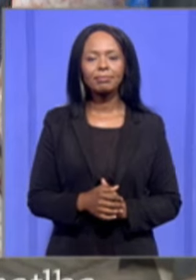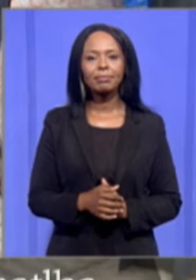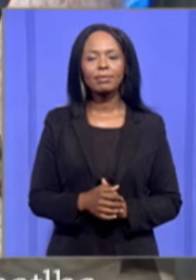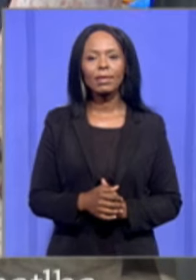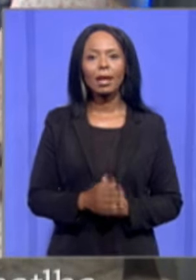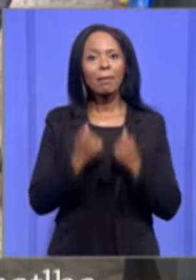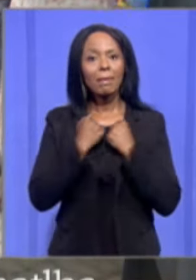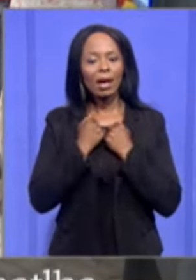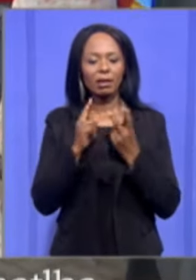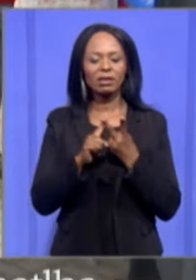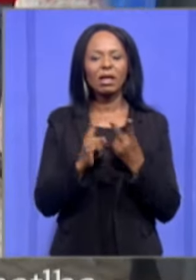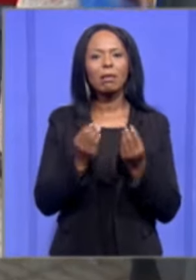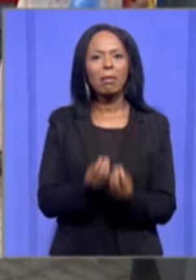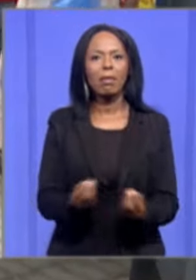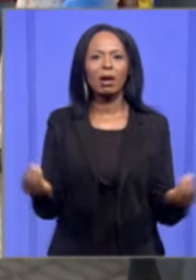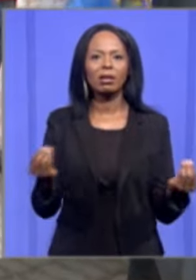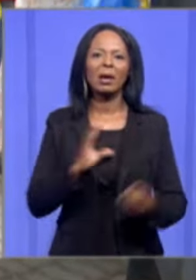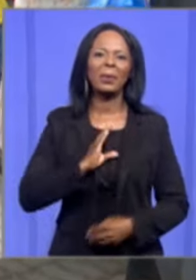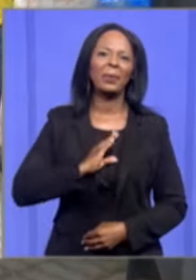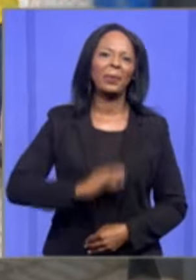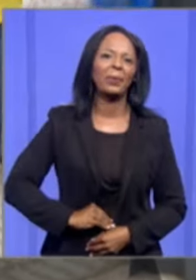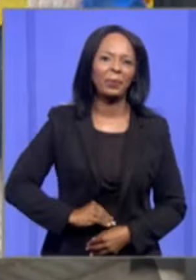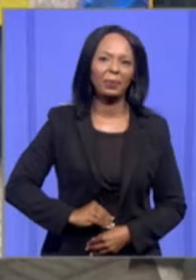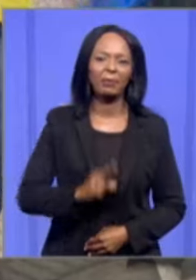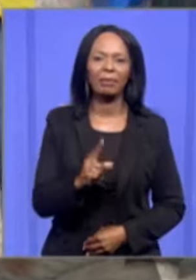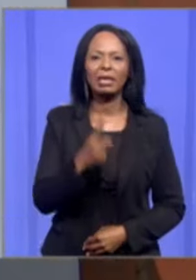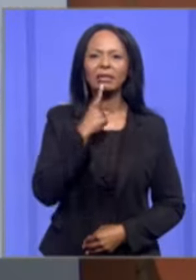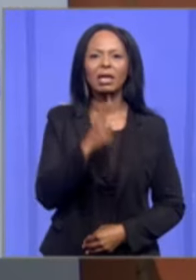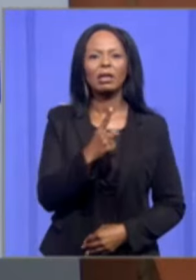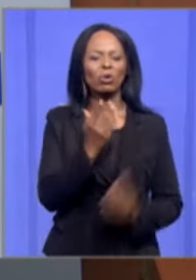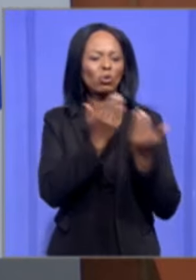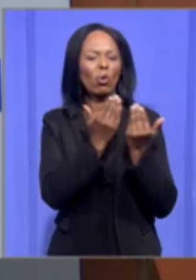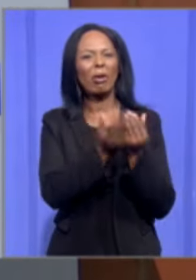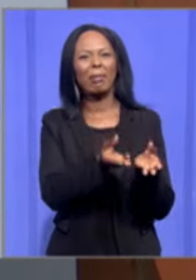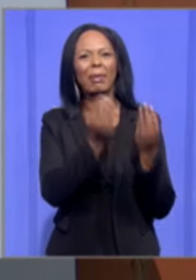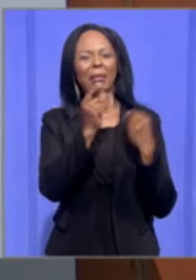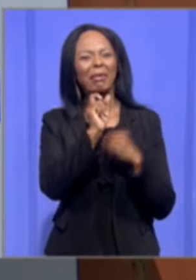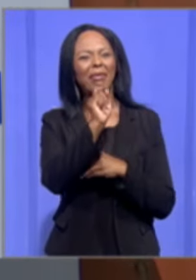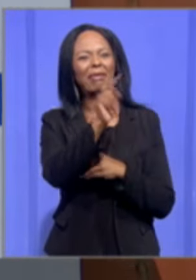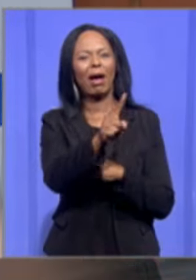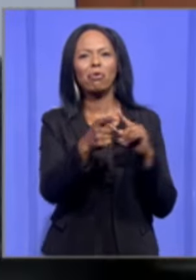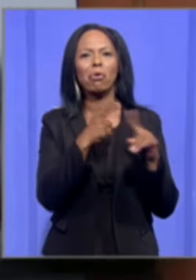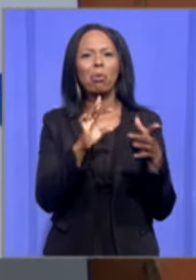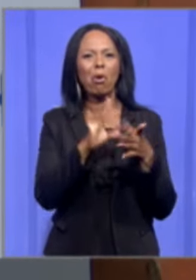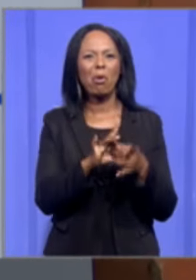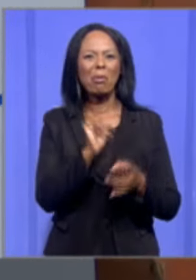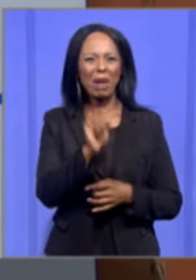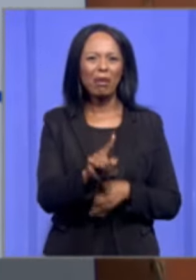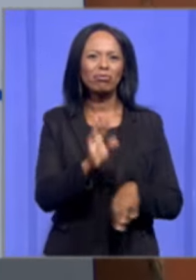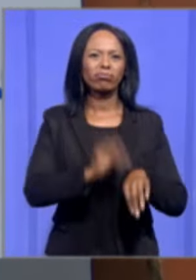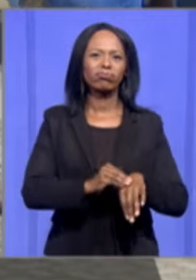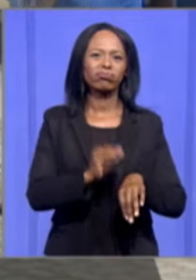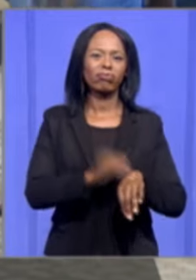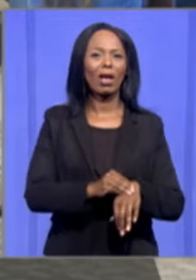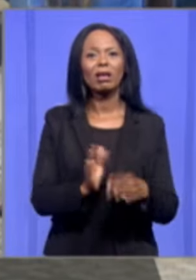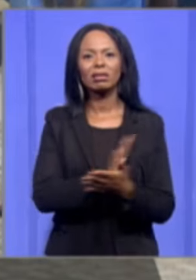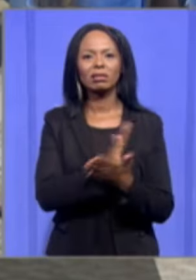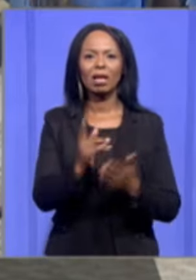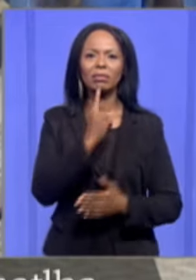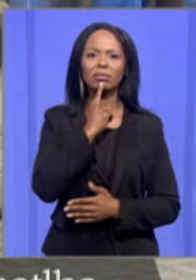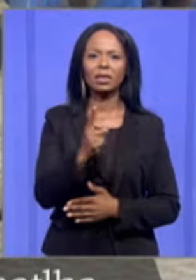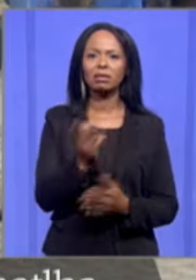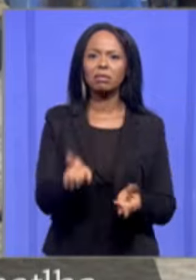Batsadi le bana ba kgobegile marapo ba re ba abetswe diphatlha kwa dikolong tse di kgakala le magae a bone, mme ba bangwe ba re ga ba